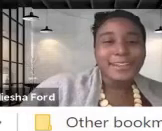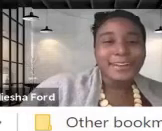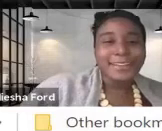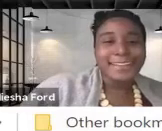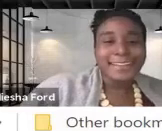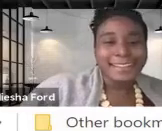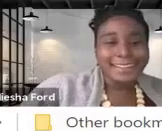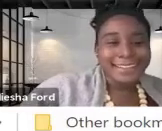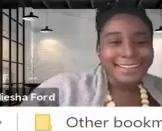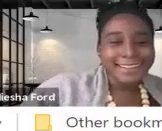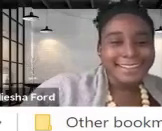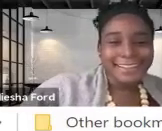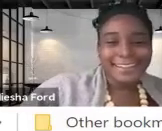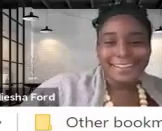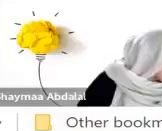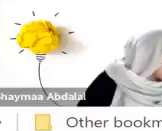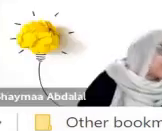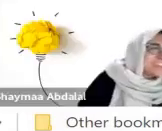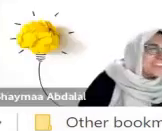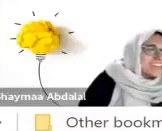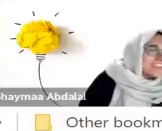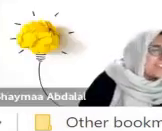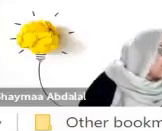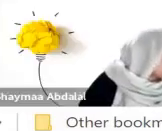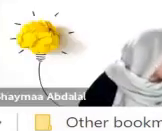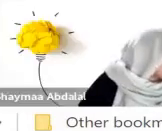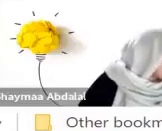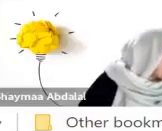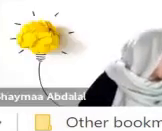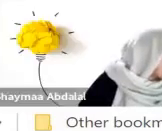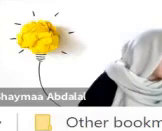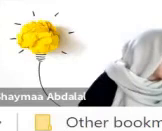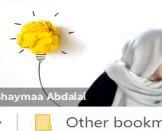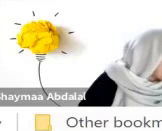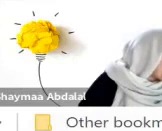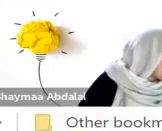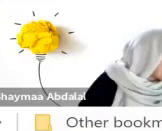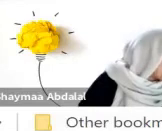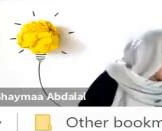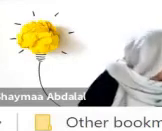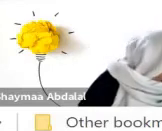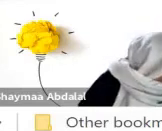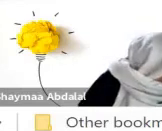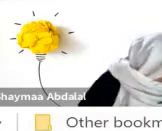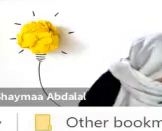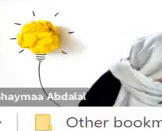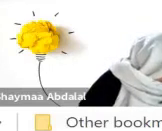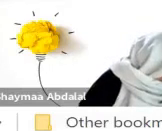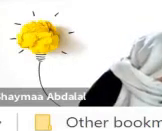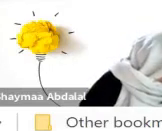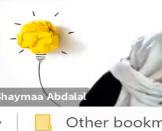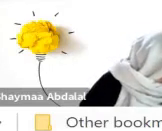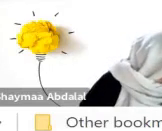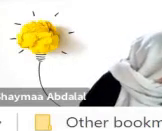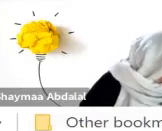Shema, do you want to talk? Yeah, sure. I can go ahead.